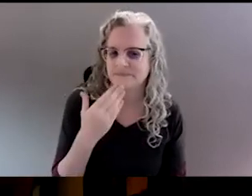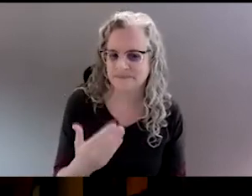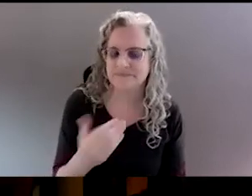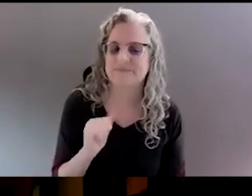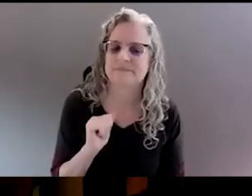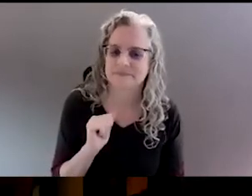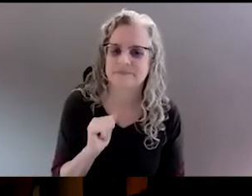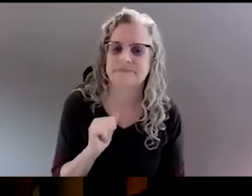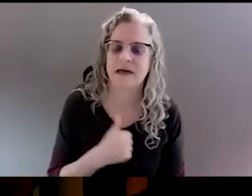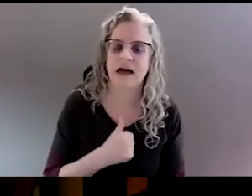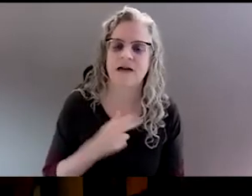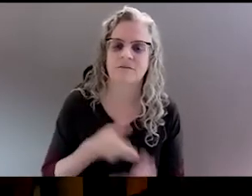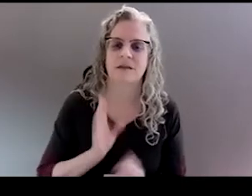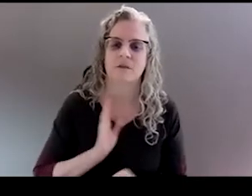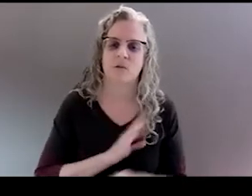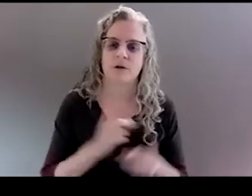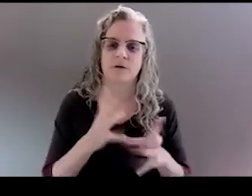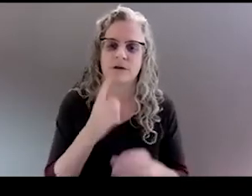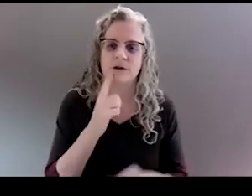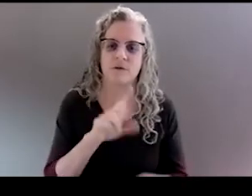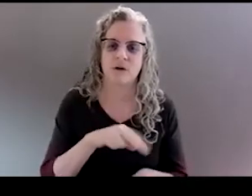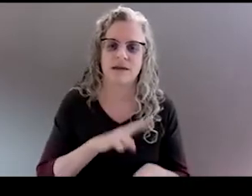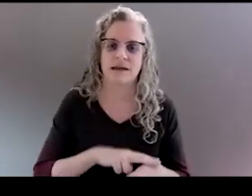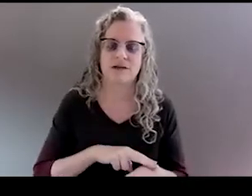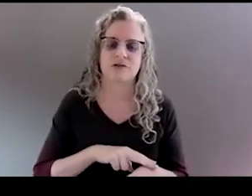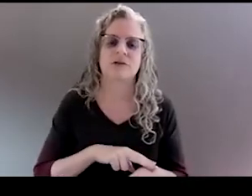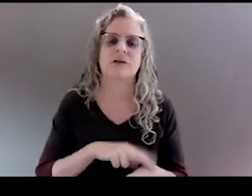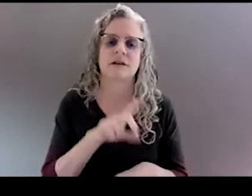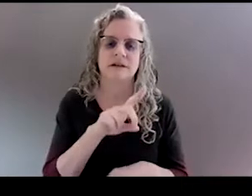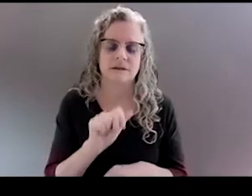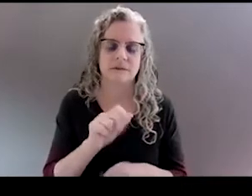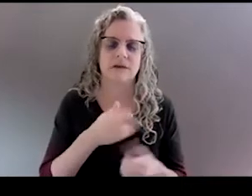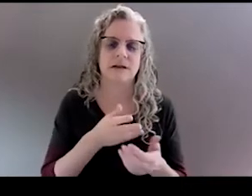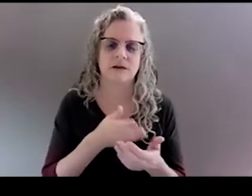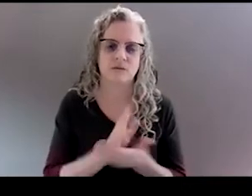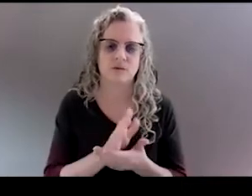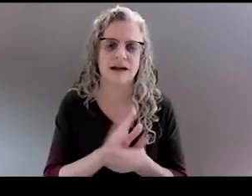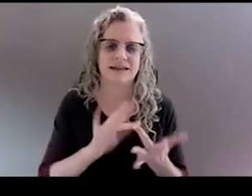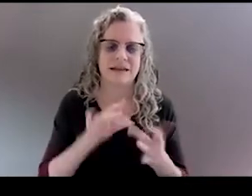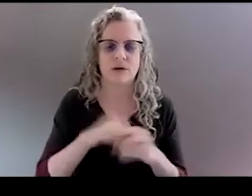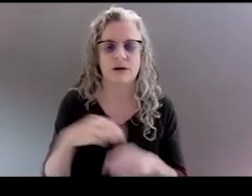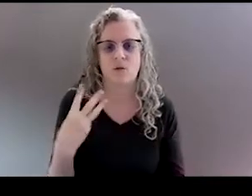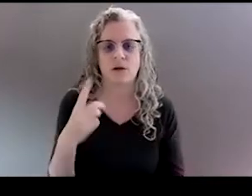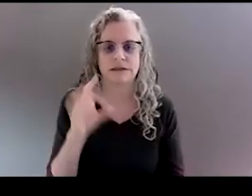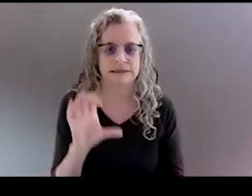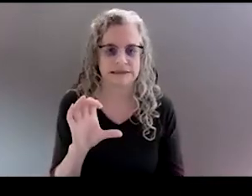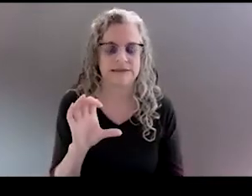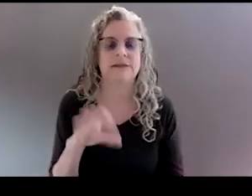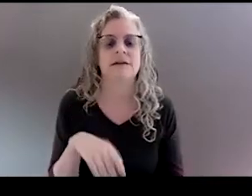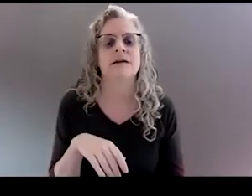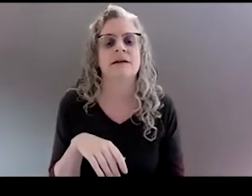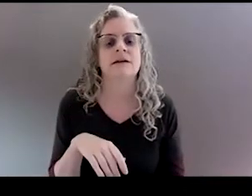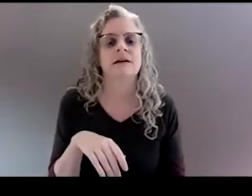of directors for the National Disability Rights Network up in Washington, D.C. And that's part of my advocacy work. I